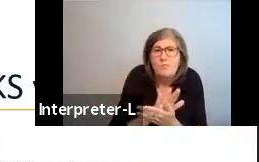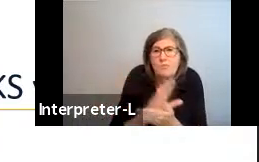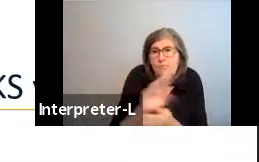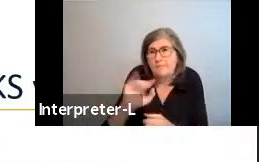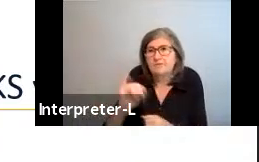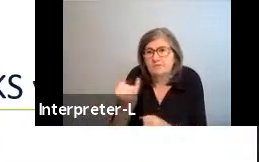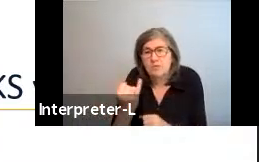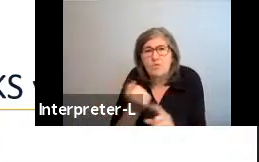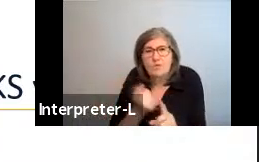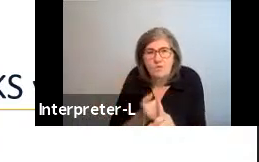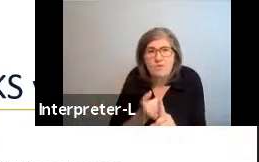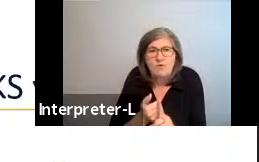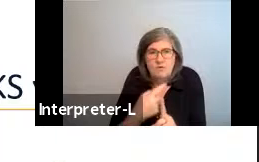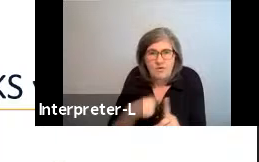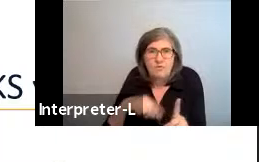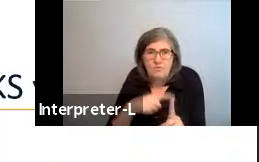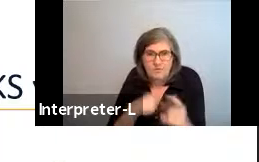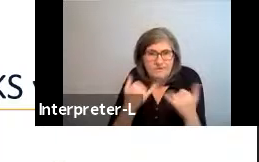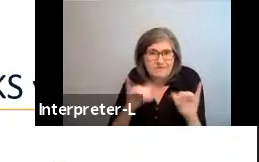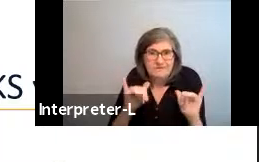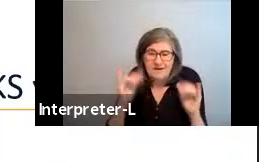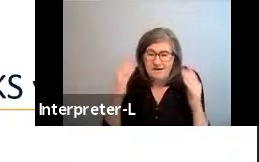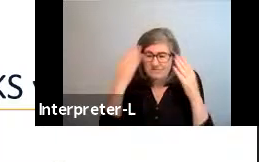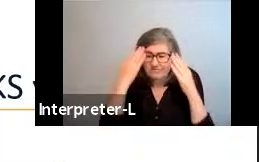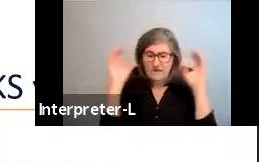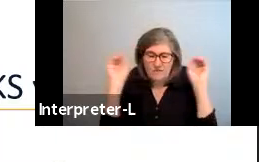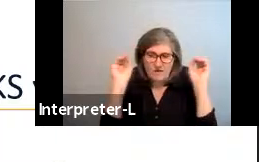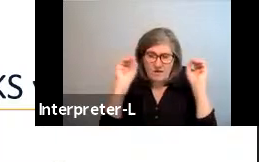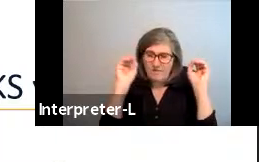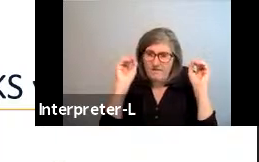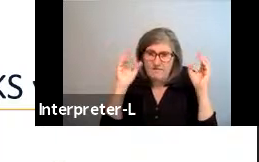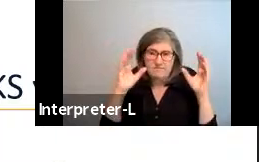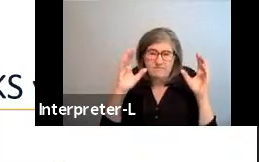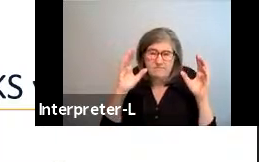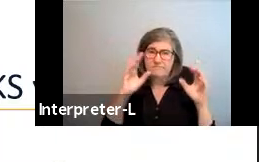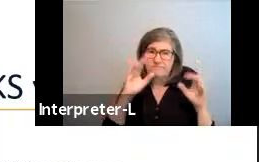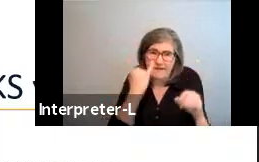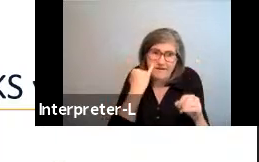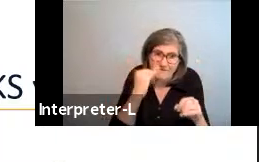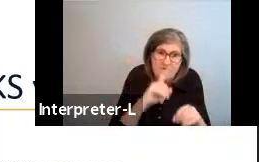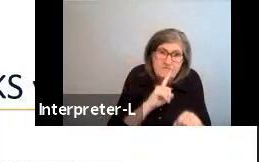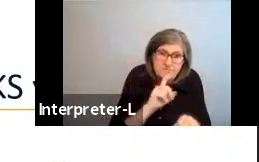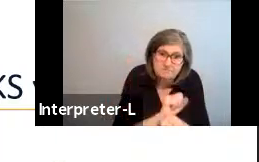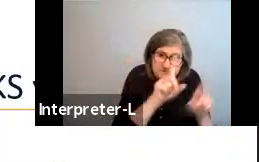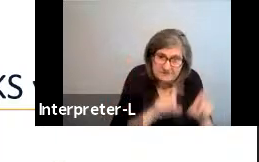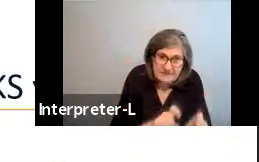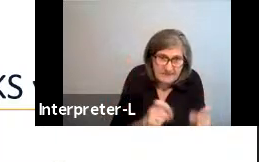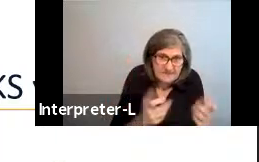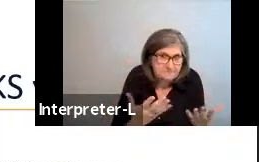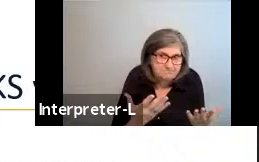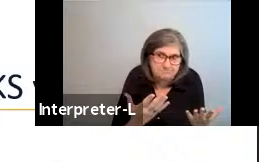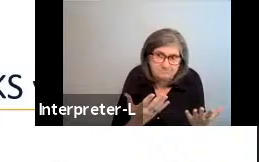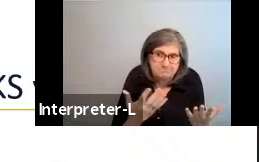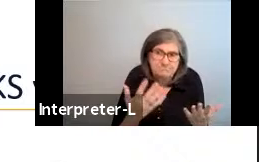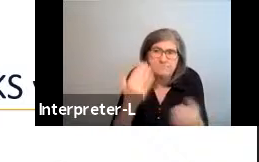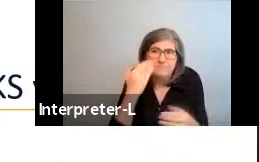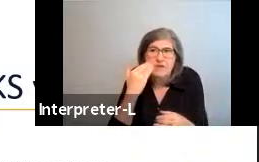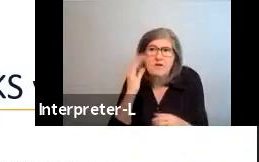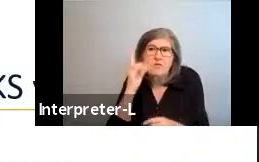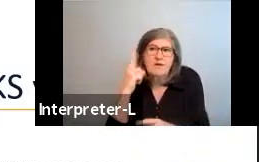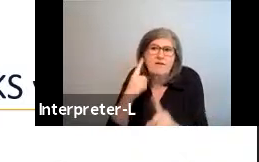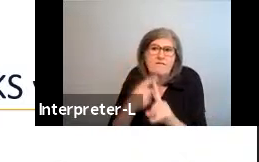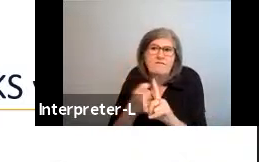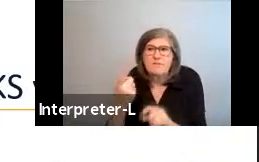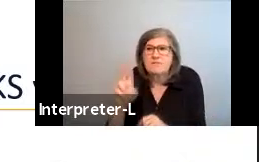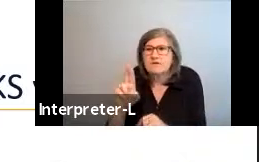still in the dark about whether or not they are testing. And I know we're going to hear from Dr.